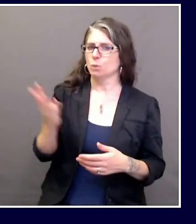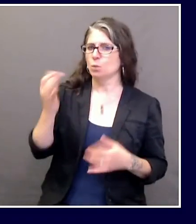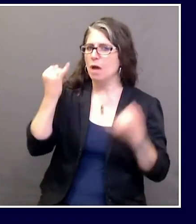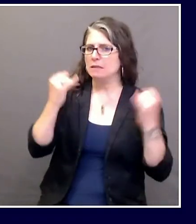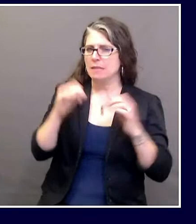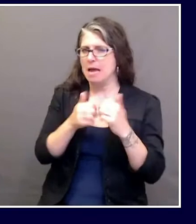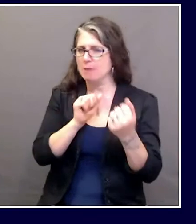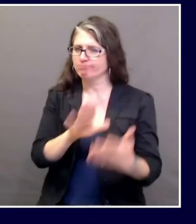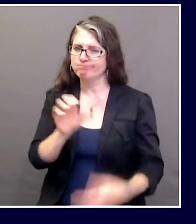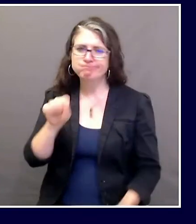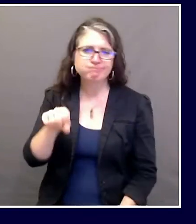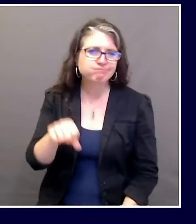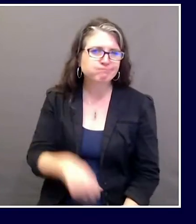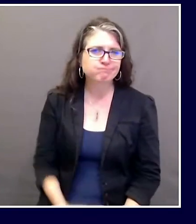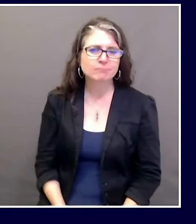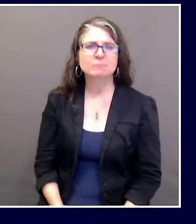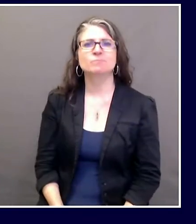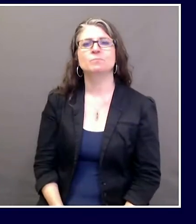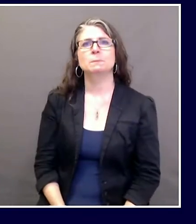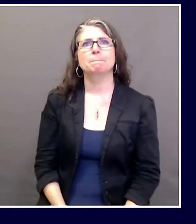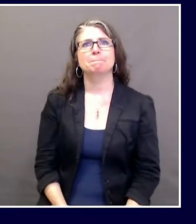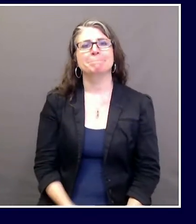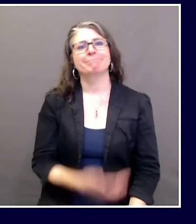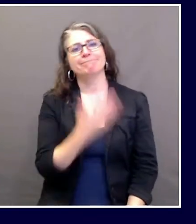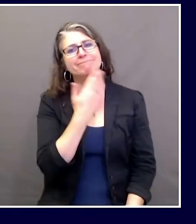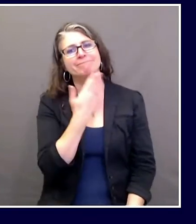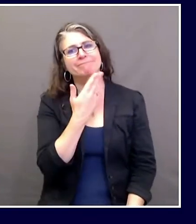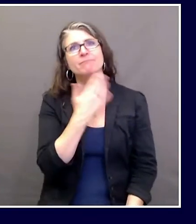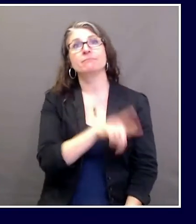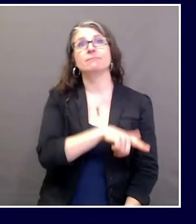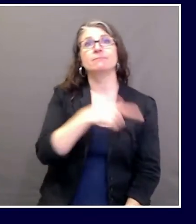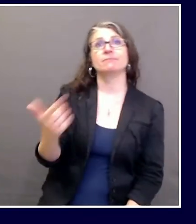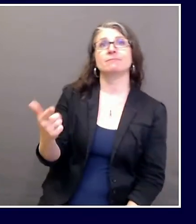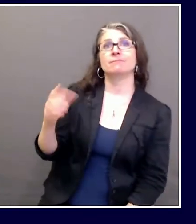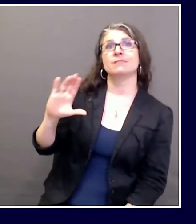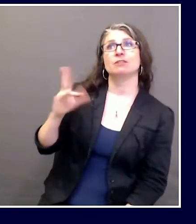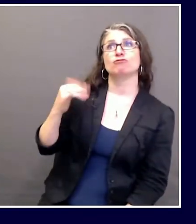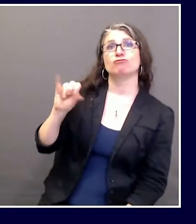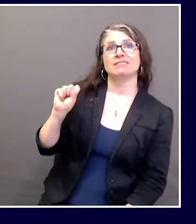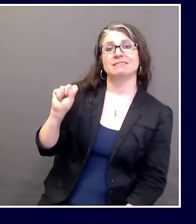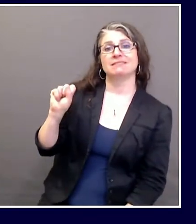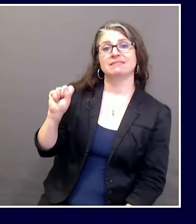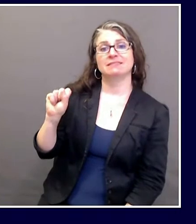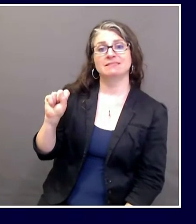Okay, thank you both very much. Yep, thanks, Emily. Over to Chris Costa.